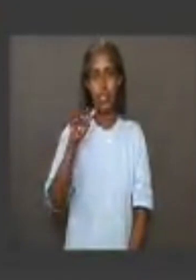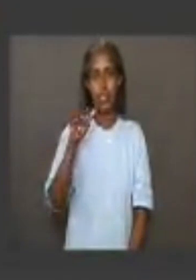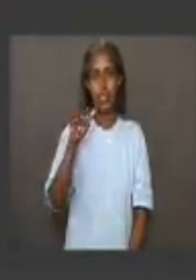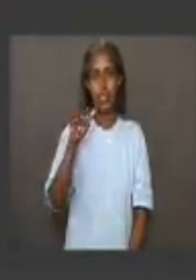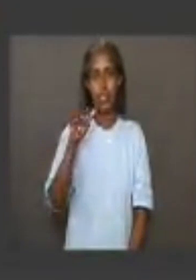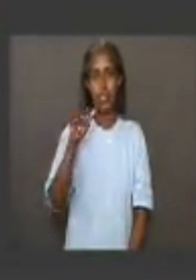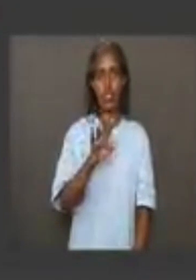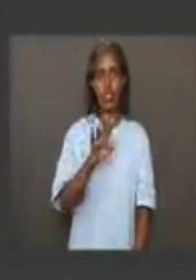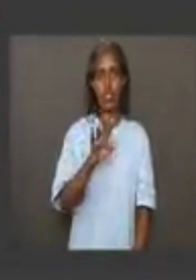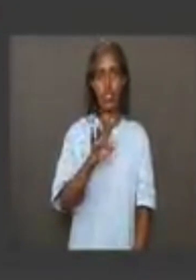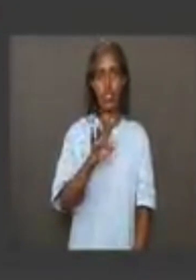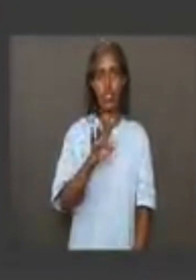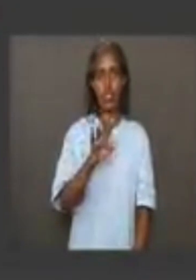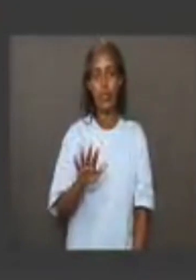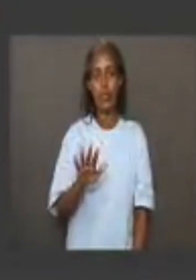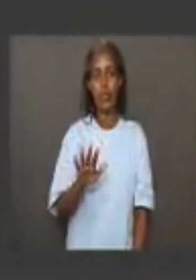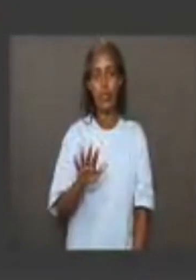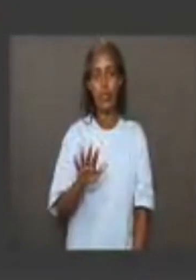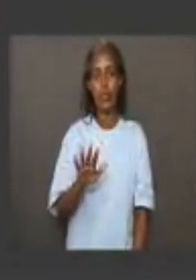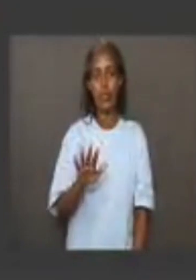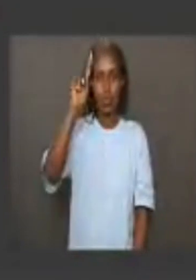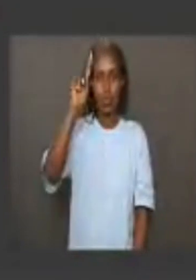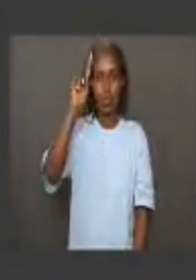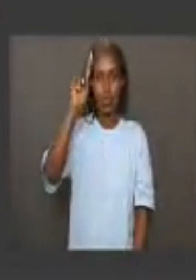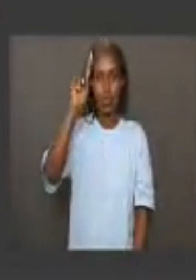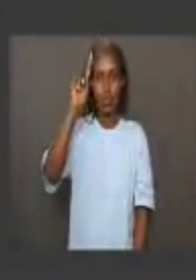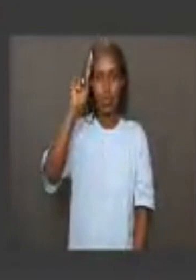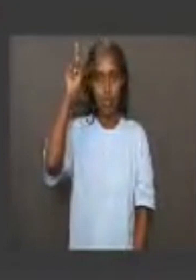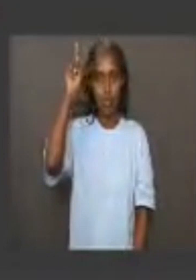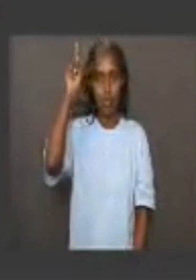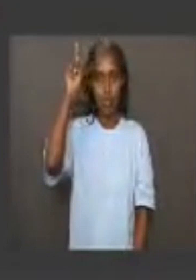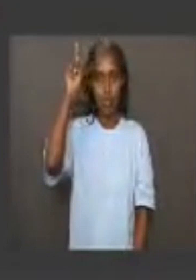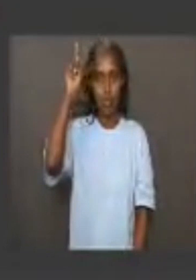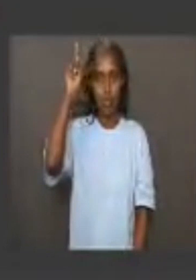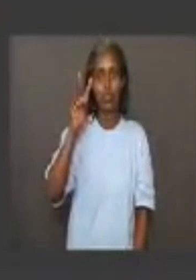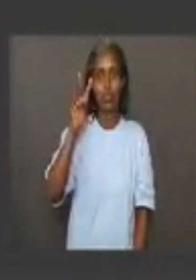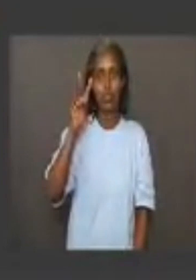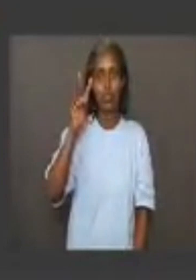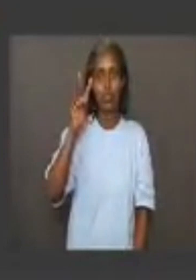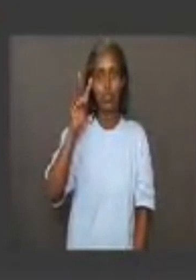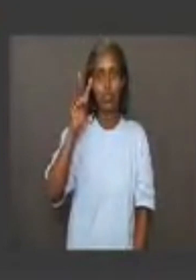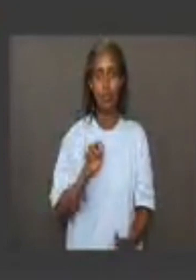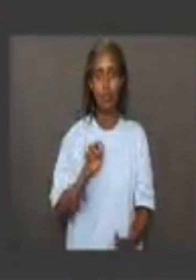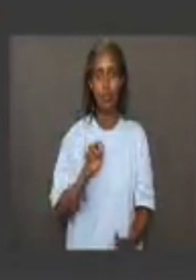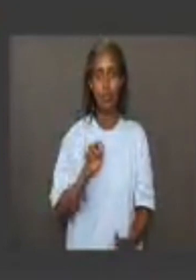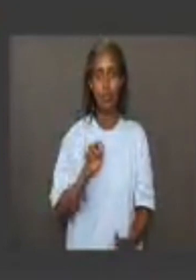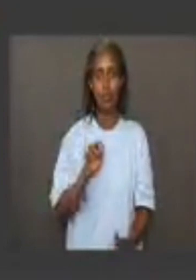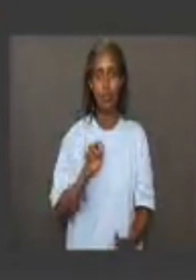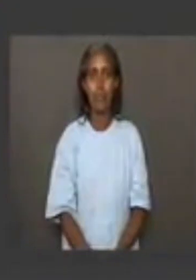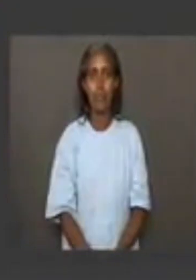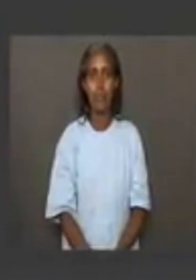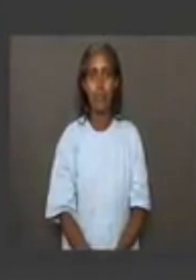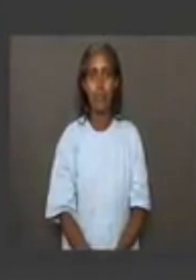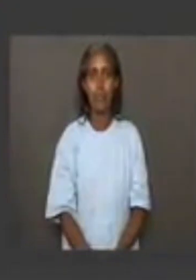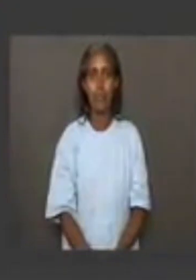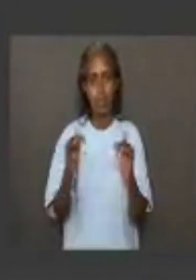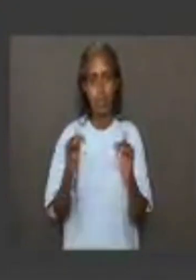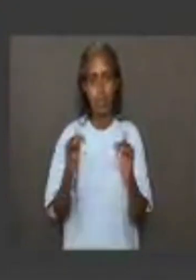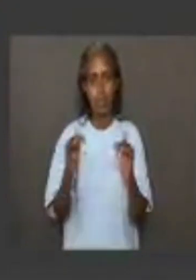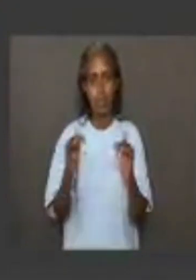25 to the power of 1/2 is the